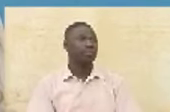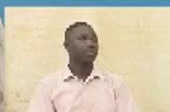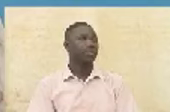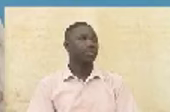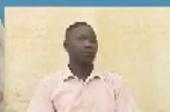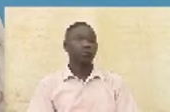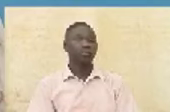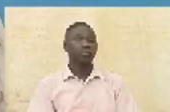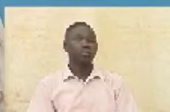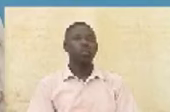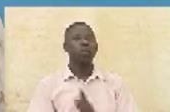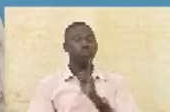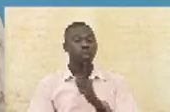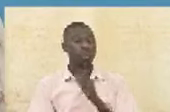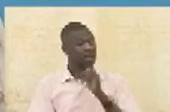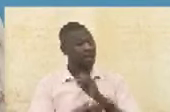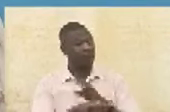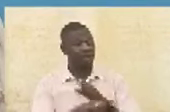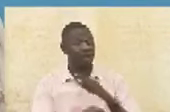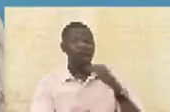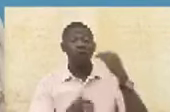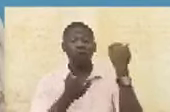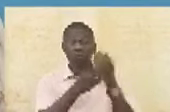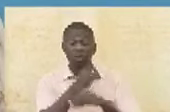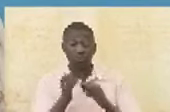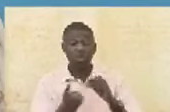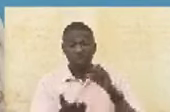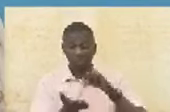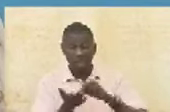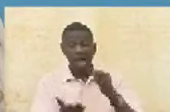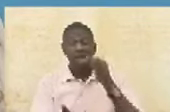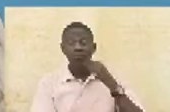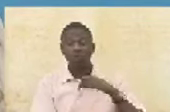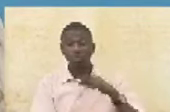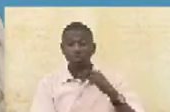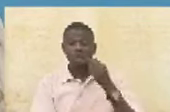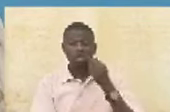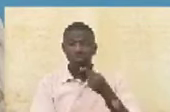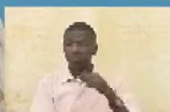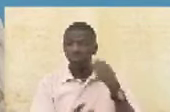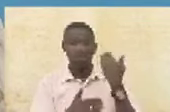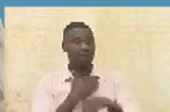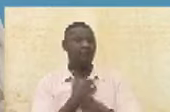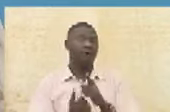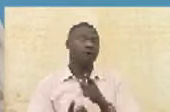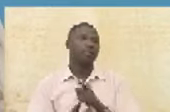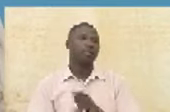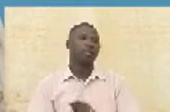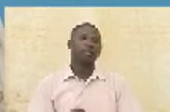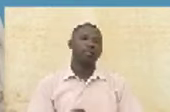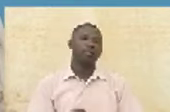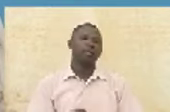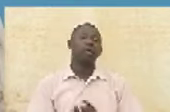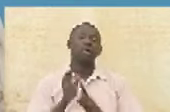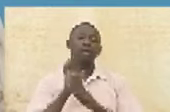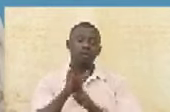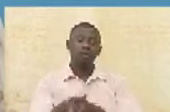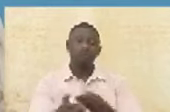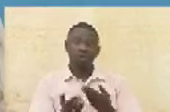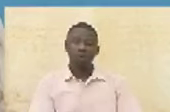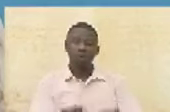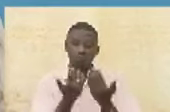from the seeds. But they told us not even a single seed should be eaten by somebody. After winnowing